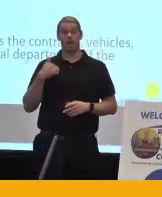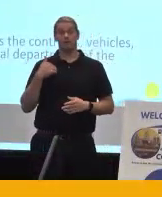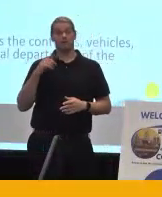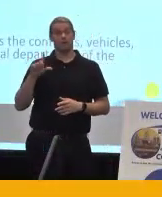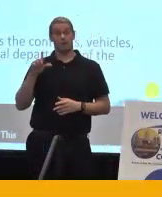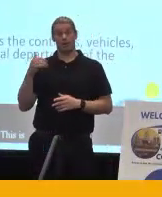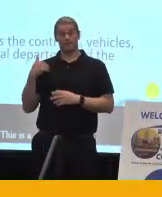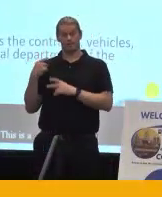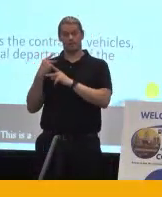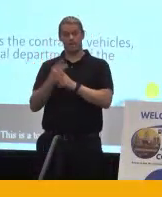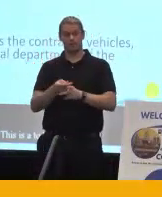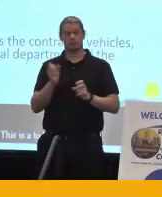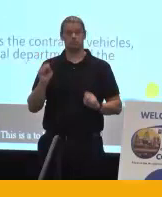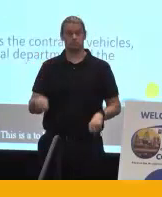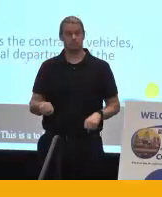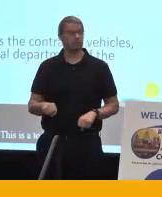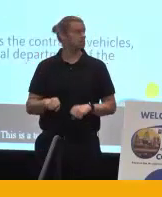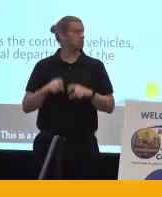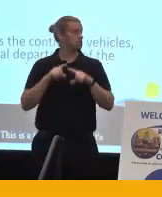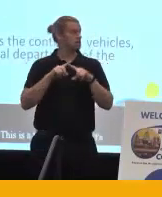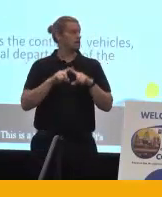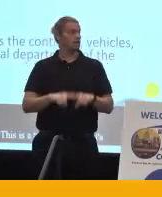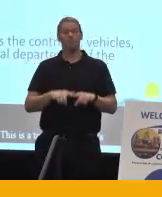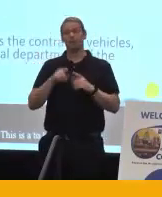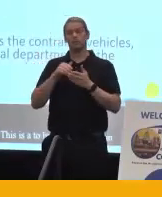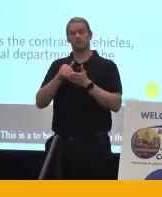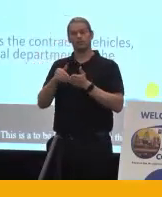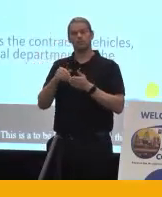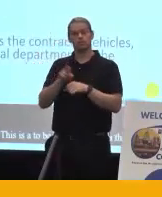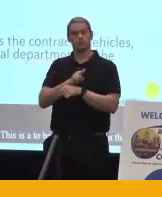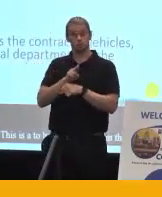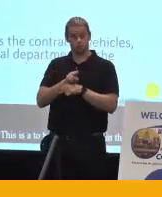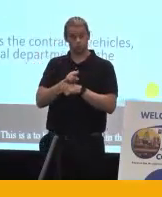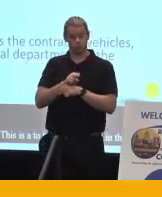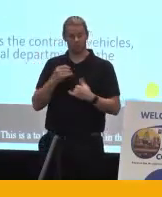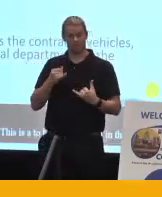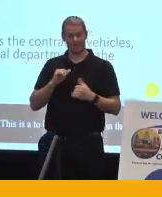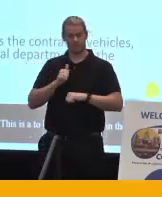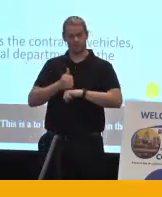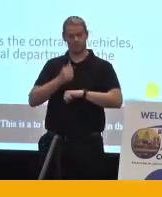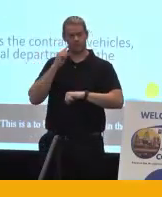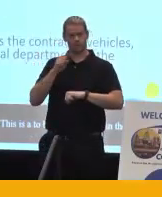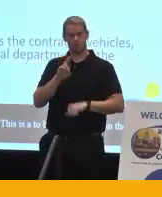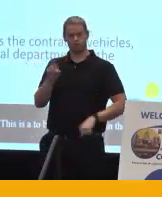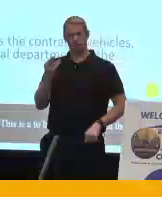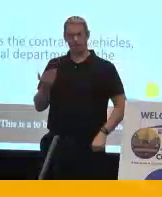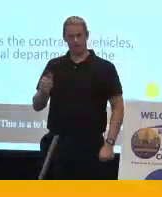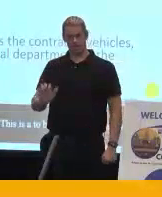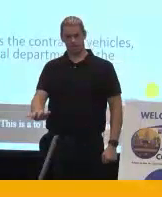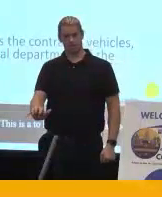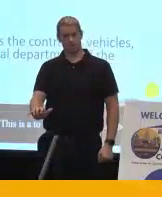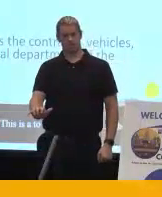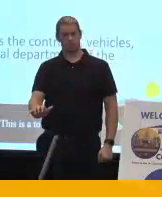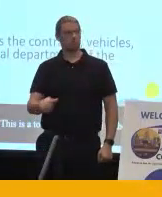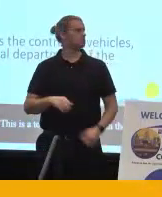one-handed keyboard. It's based on frequency of use. This is set up right now for right-handed. There's a little dot there for your